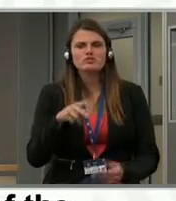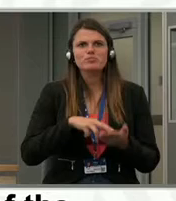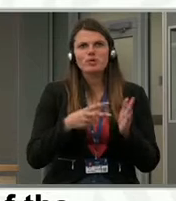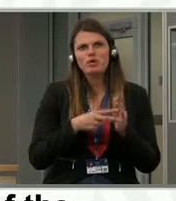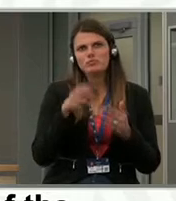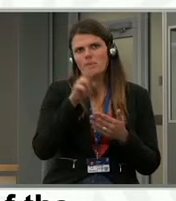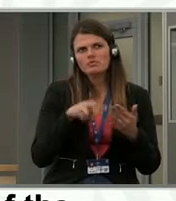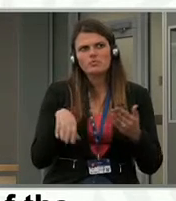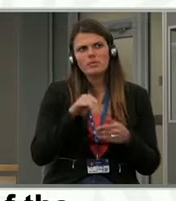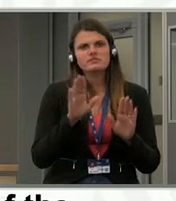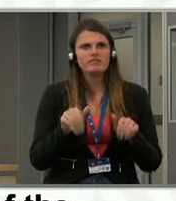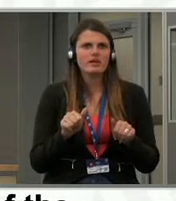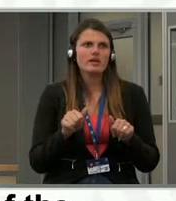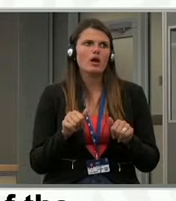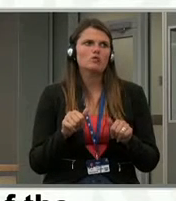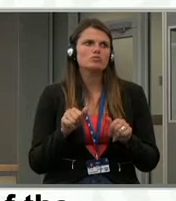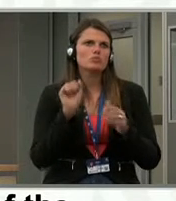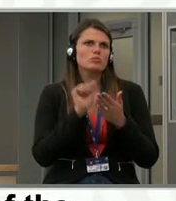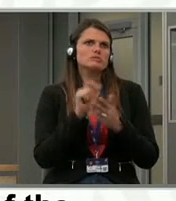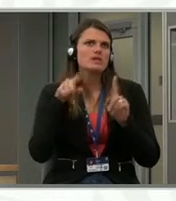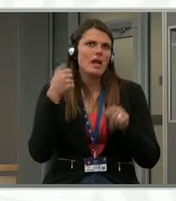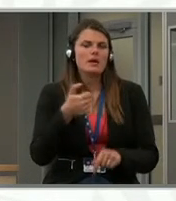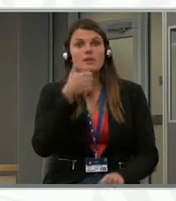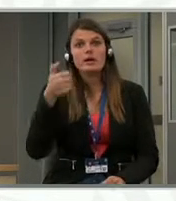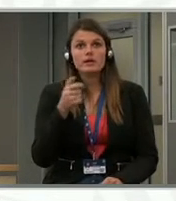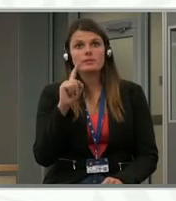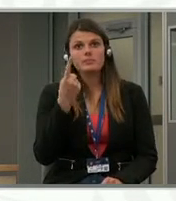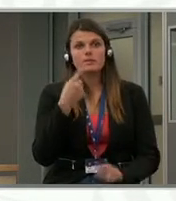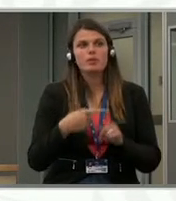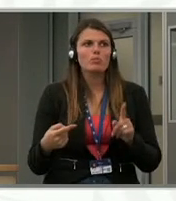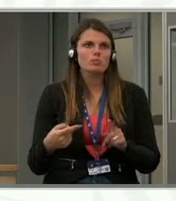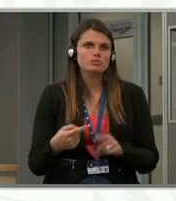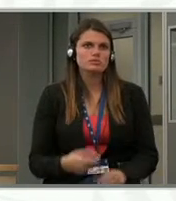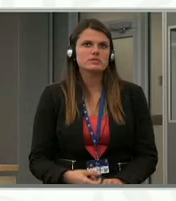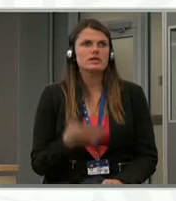year. Hopefully it will be a product that will